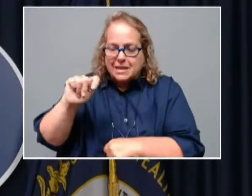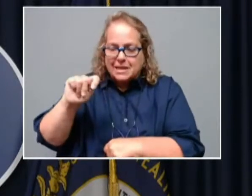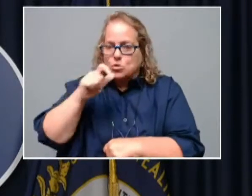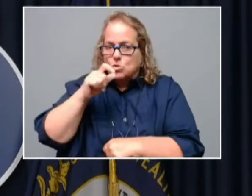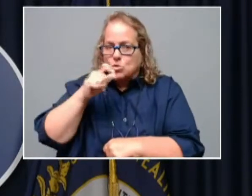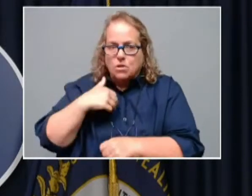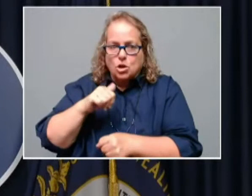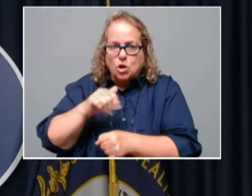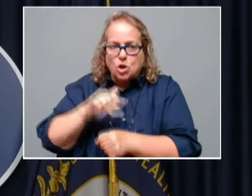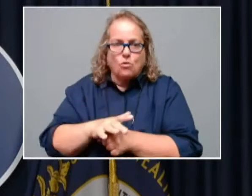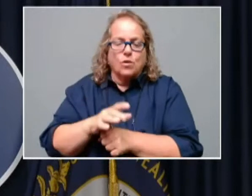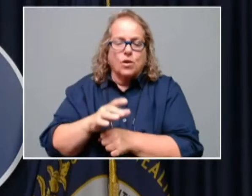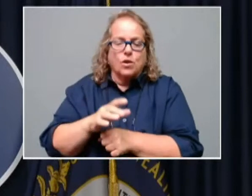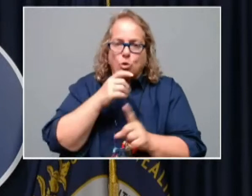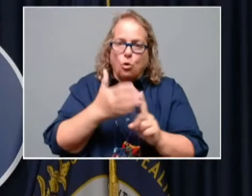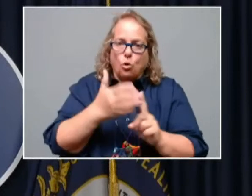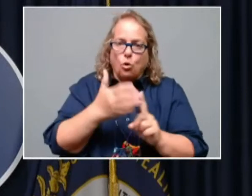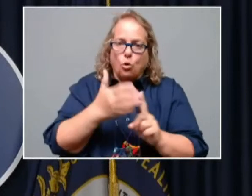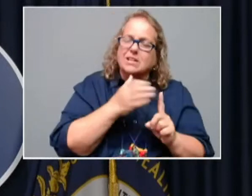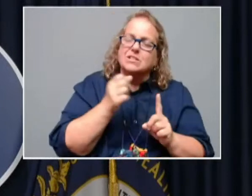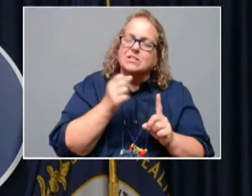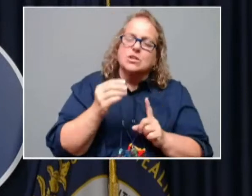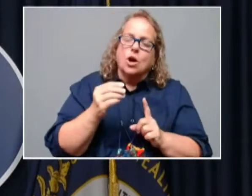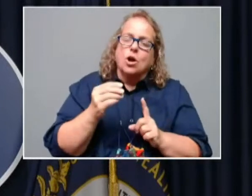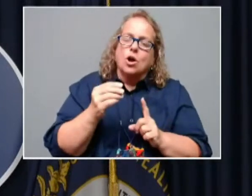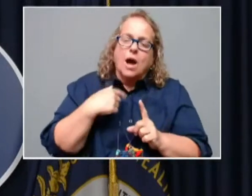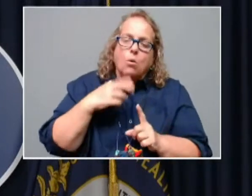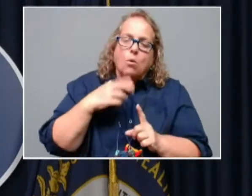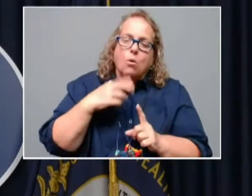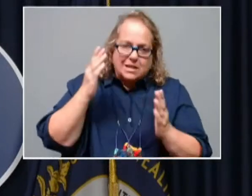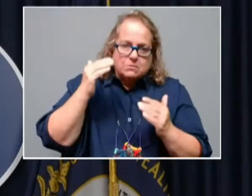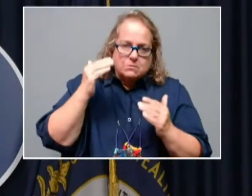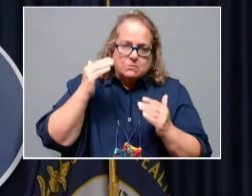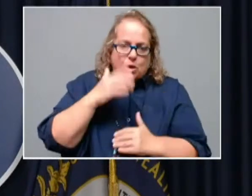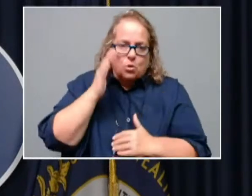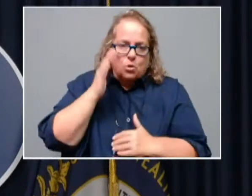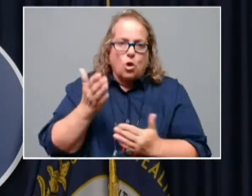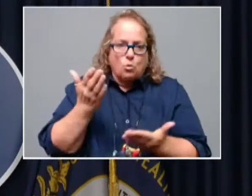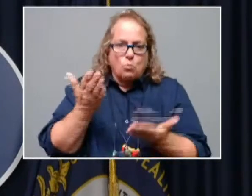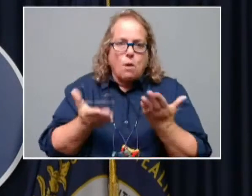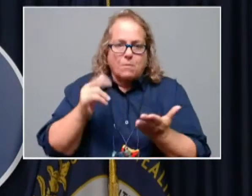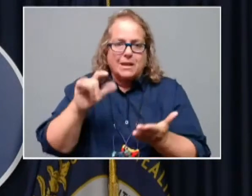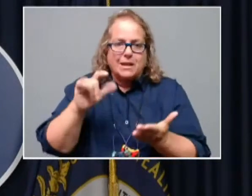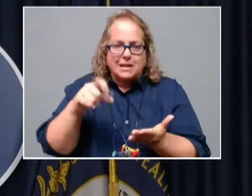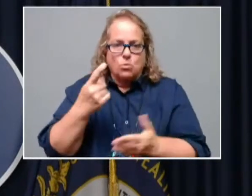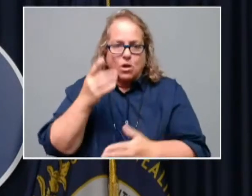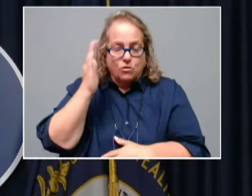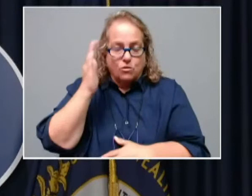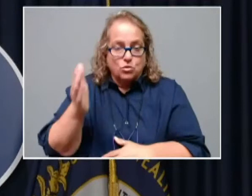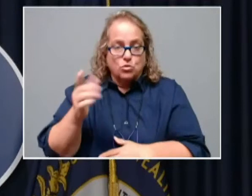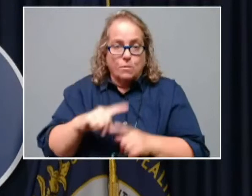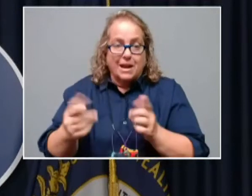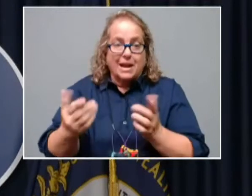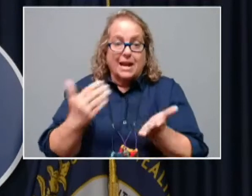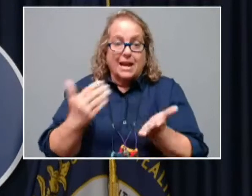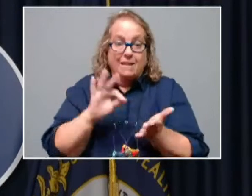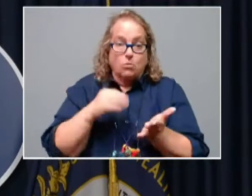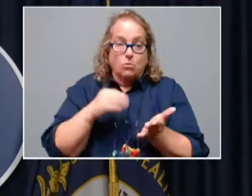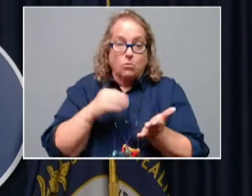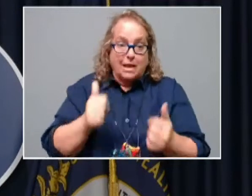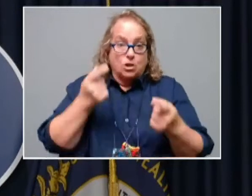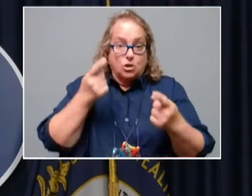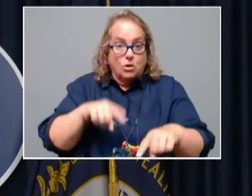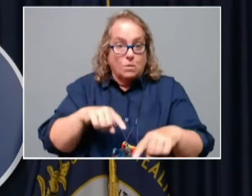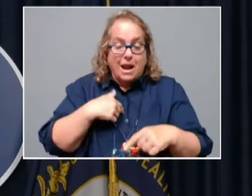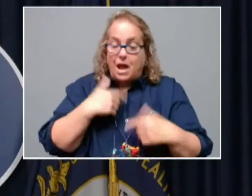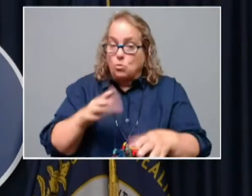so I would expect that we will probably need one in the future. Again, if we can come to agreement. I don't want to do it